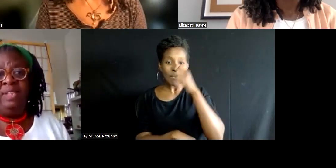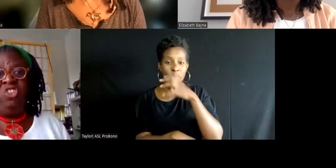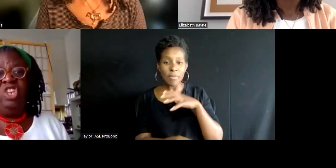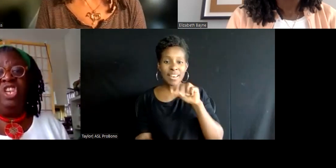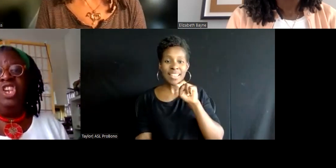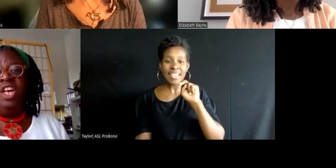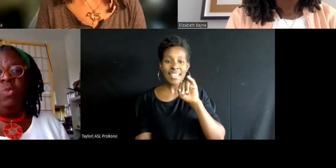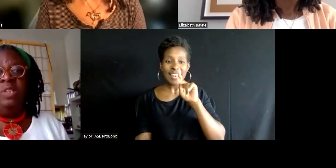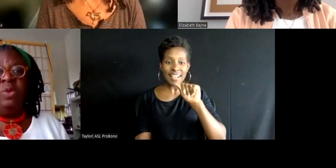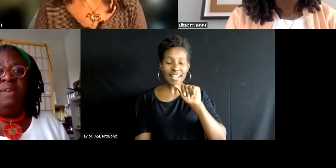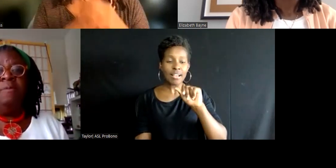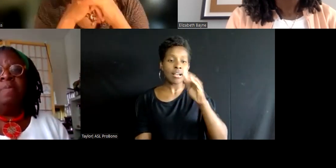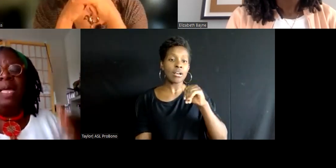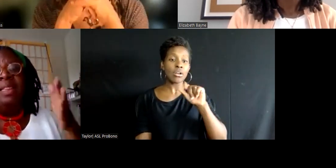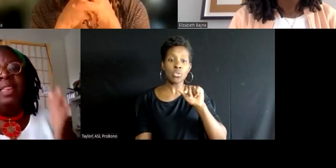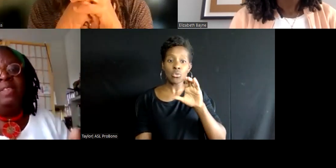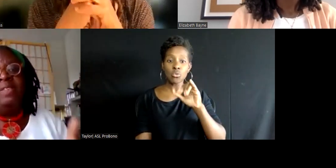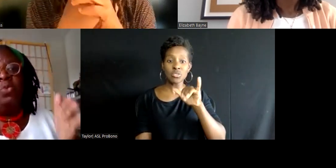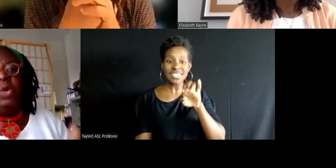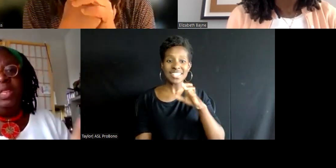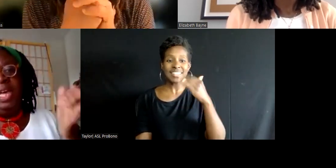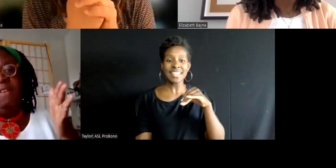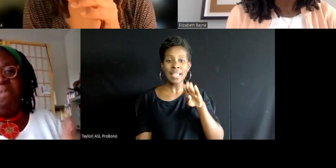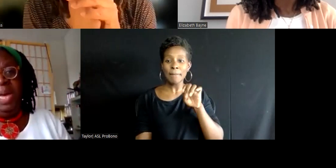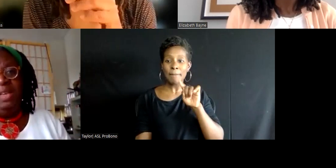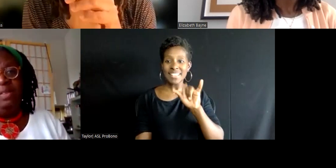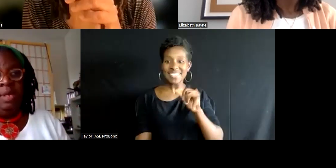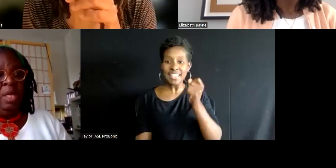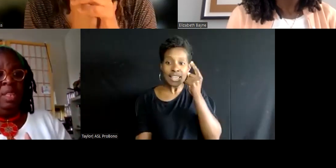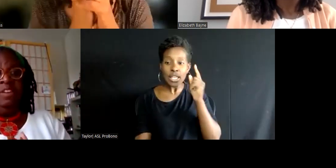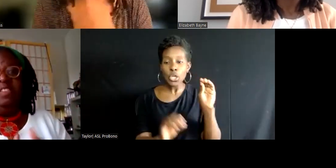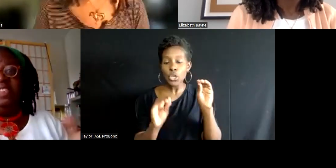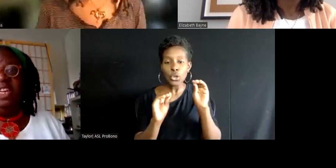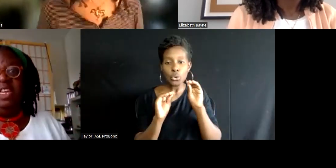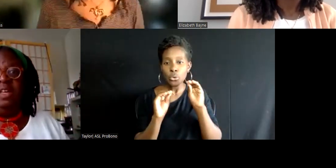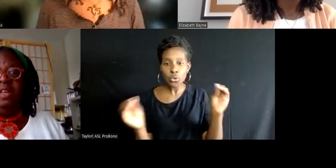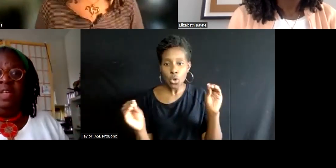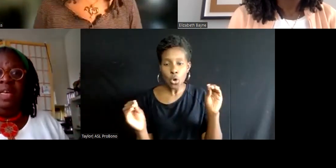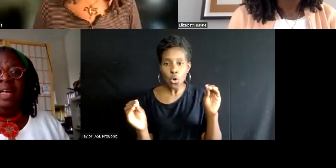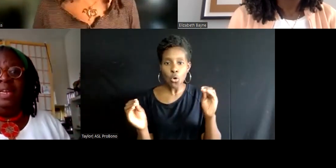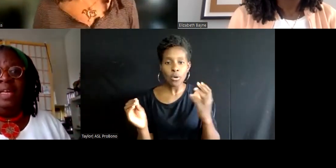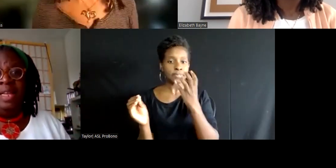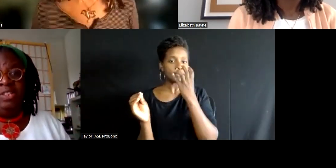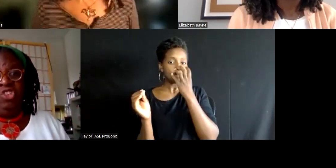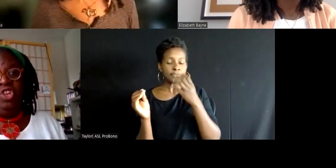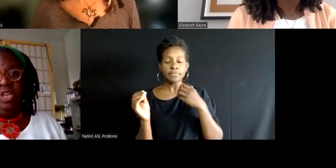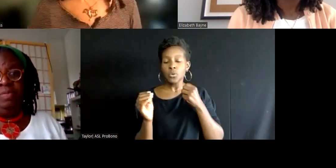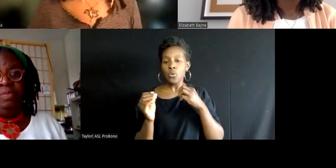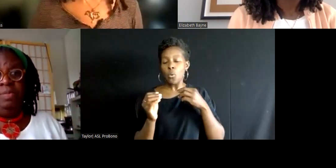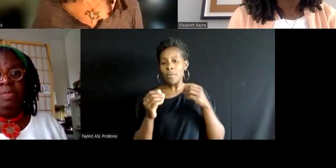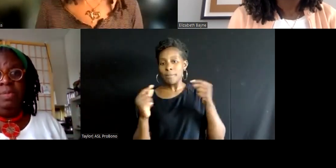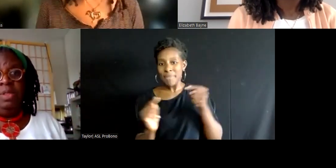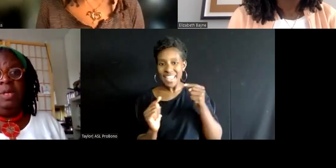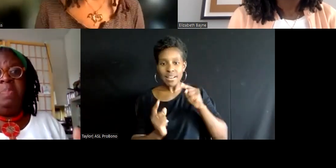no anesthesia, none whatsoever. And this is what they have based their study of gynecology